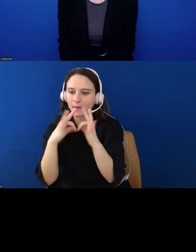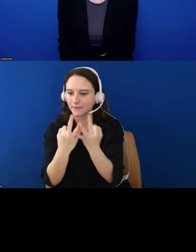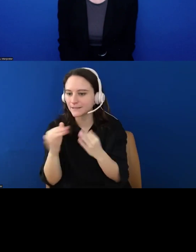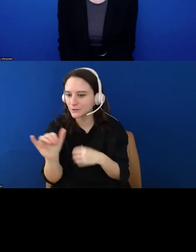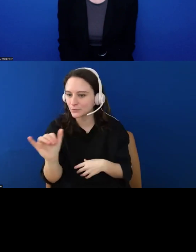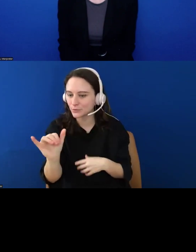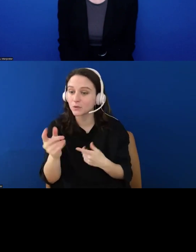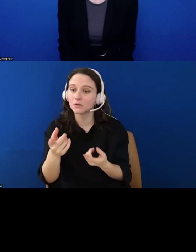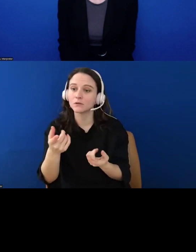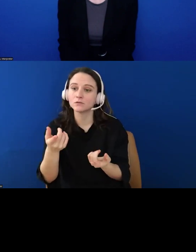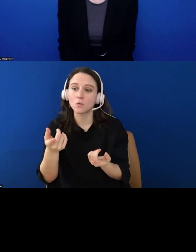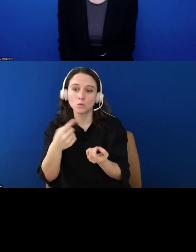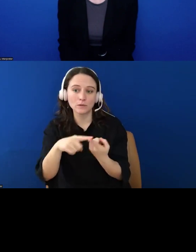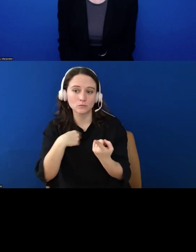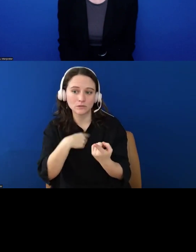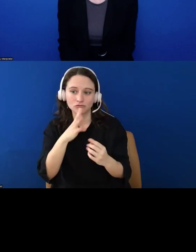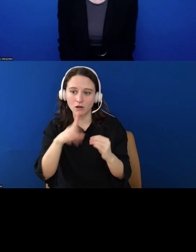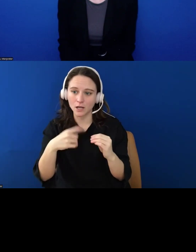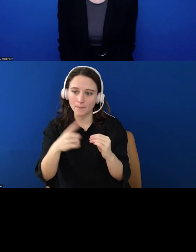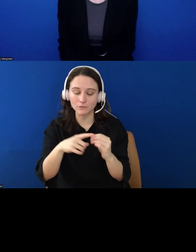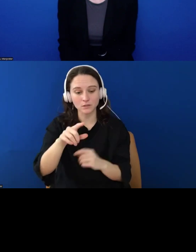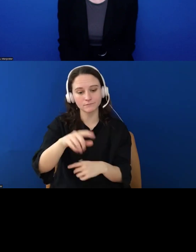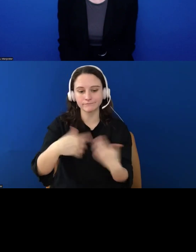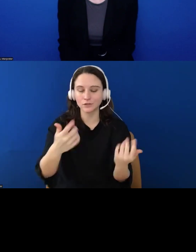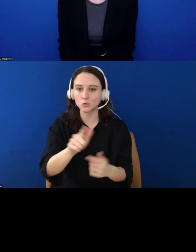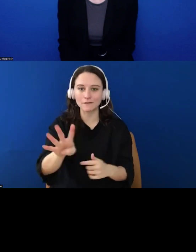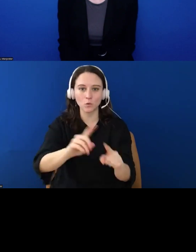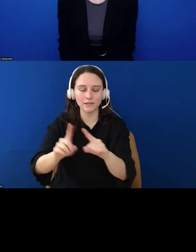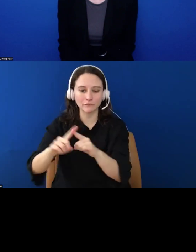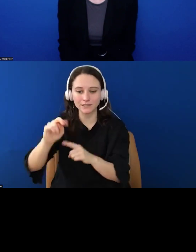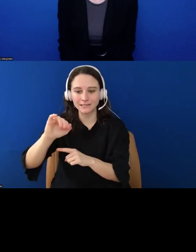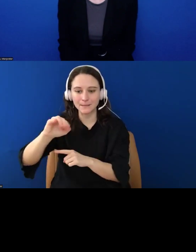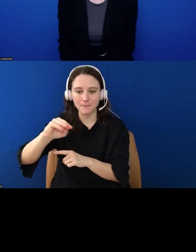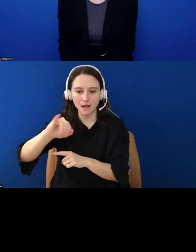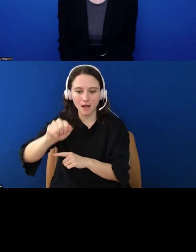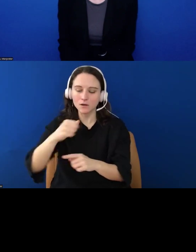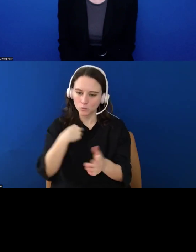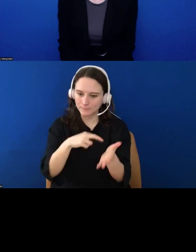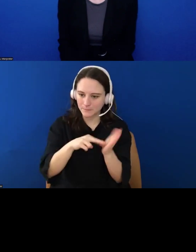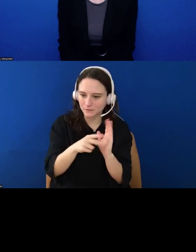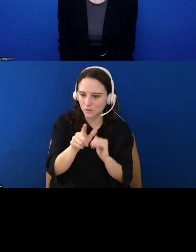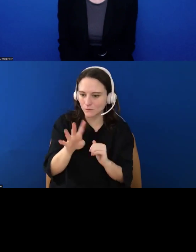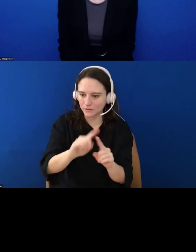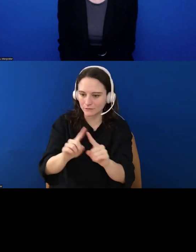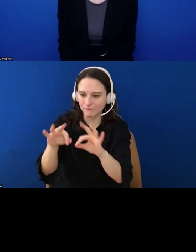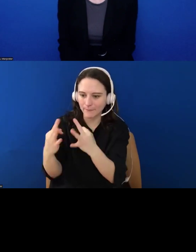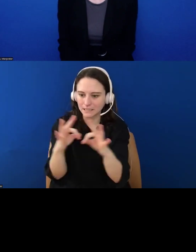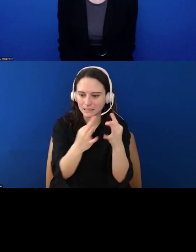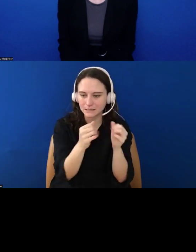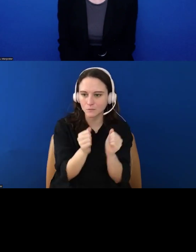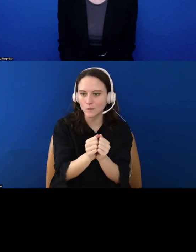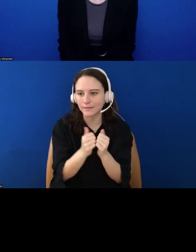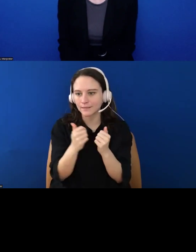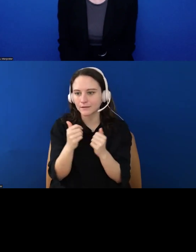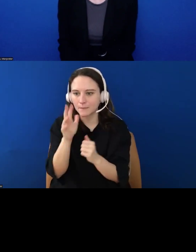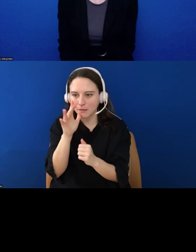So when we talk about 24 Nimha, we are talking about 24 families who are composed of like